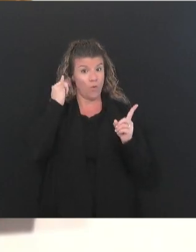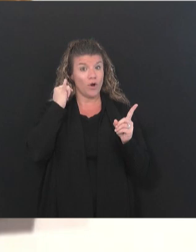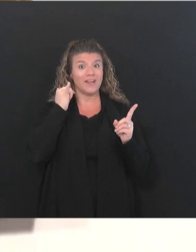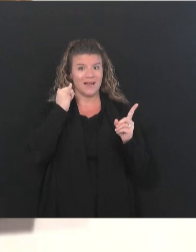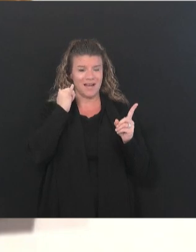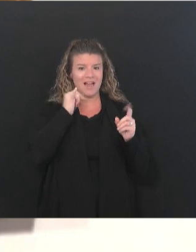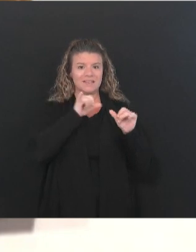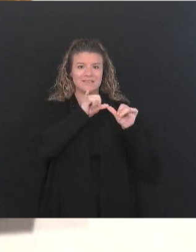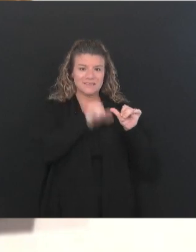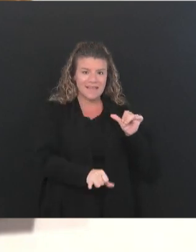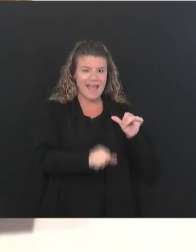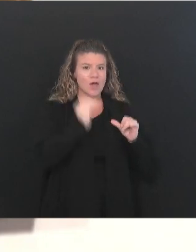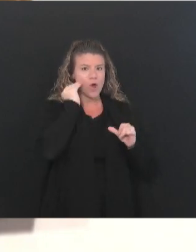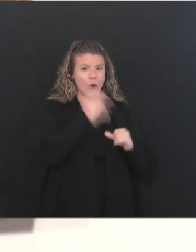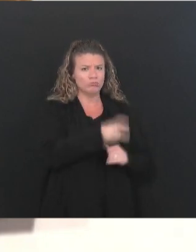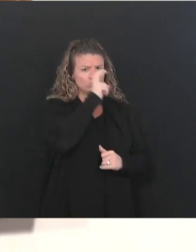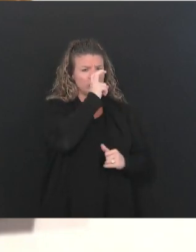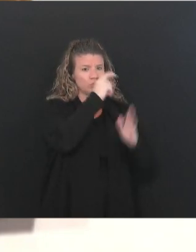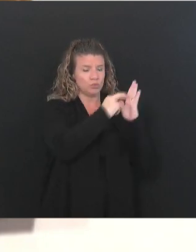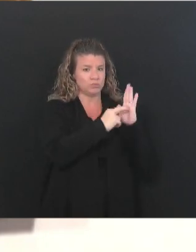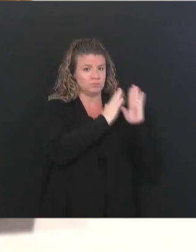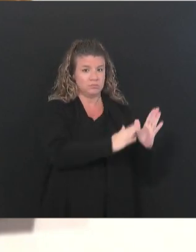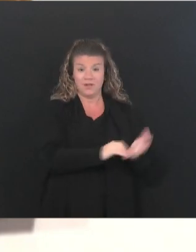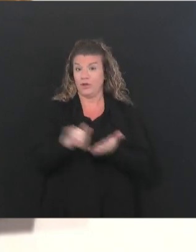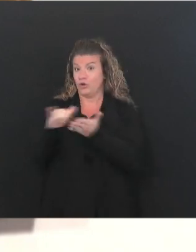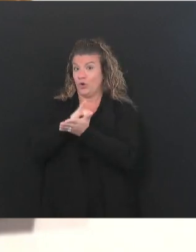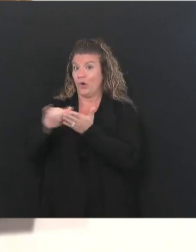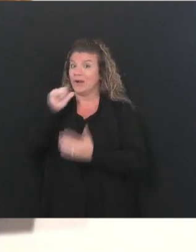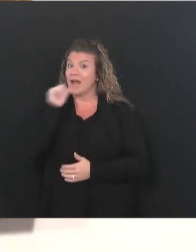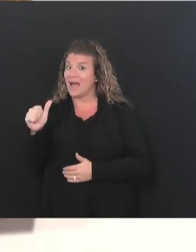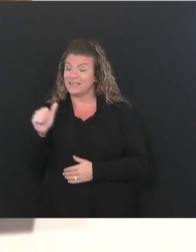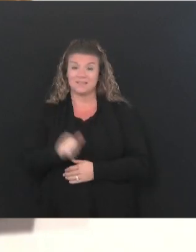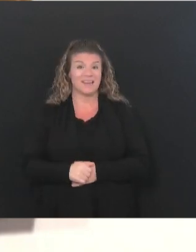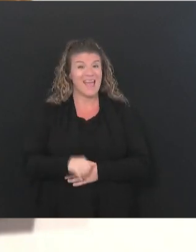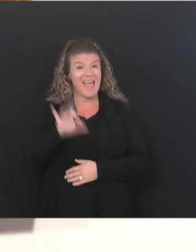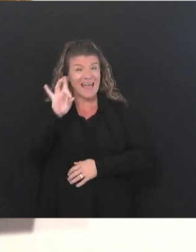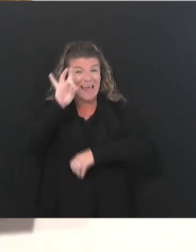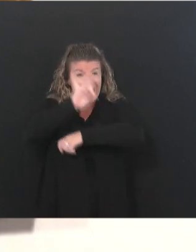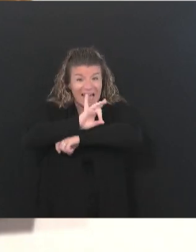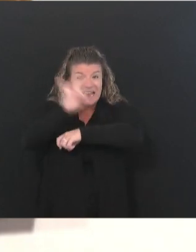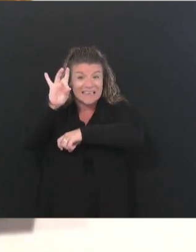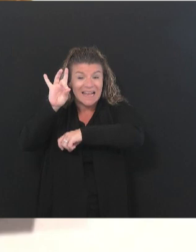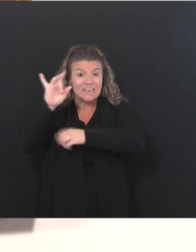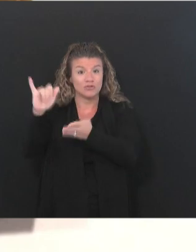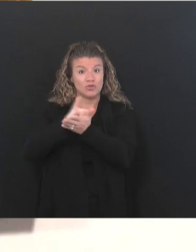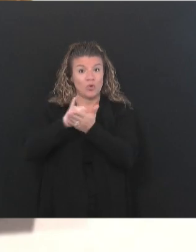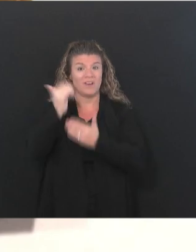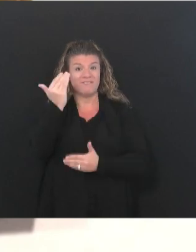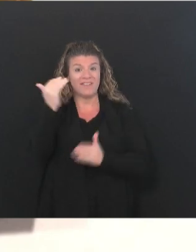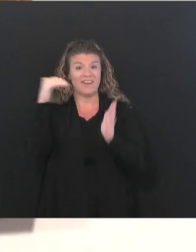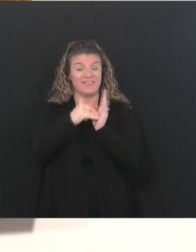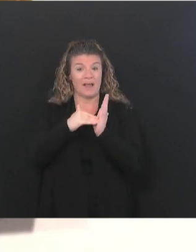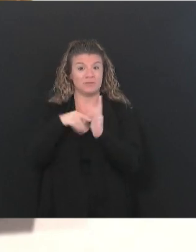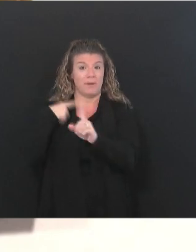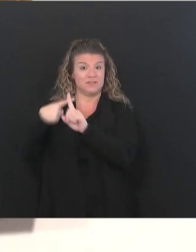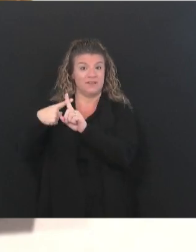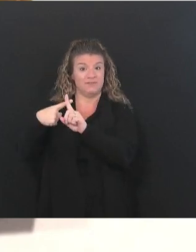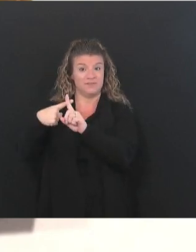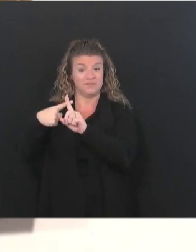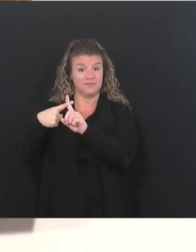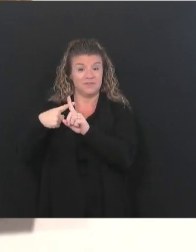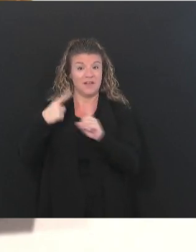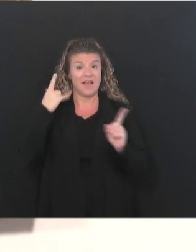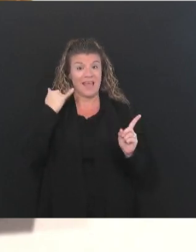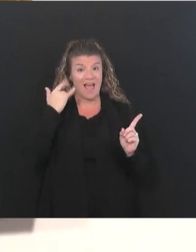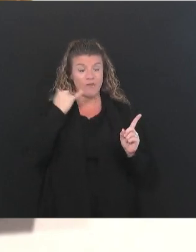very strict. New York didn't. In 8 days, New York had 15,000 people that were COVID positive. San